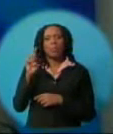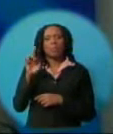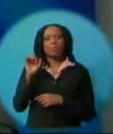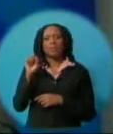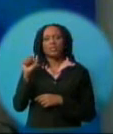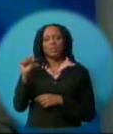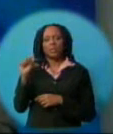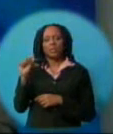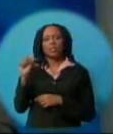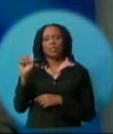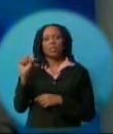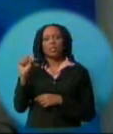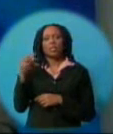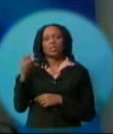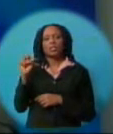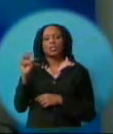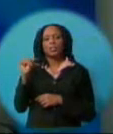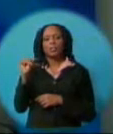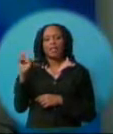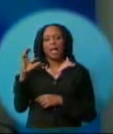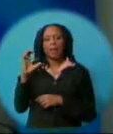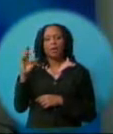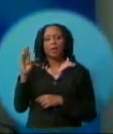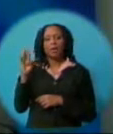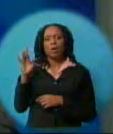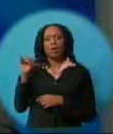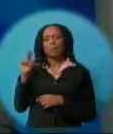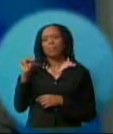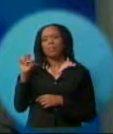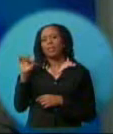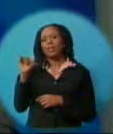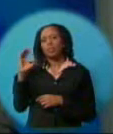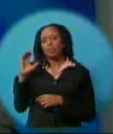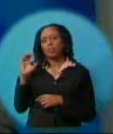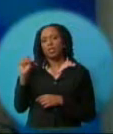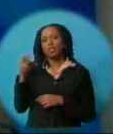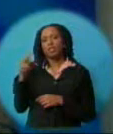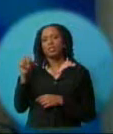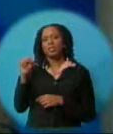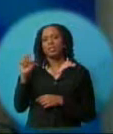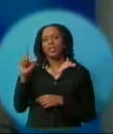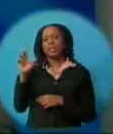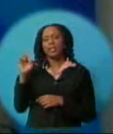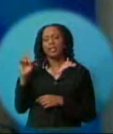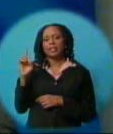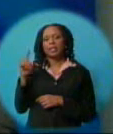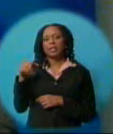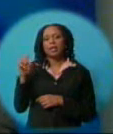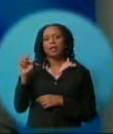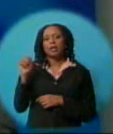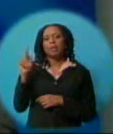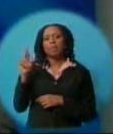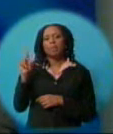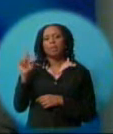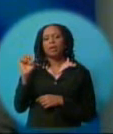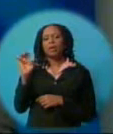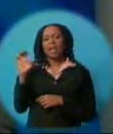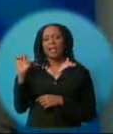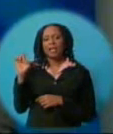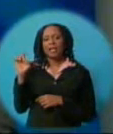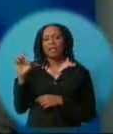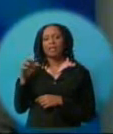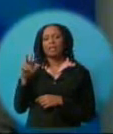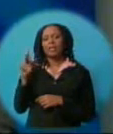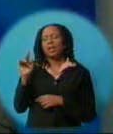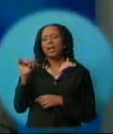includes Marissa Aguilera, she's the captain, Shemaine Campbell, Brittany Cooper, Chanel Daly, Deandra Doughton, Pearl Etienne,